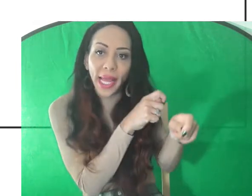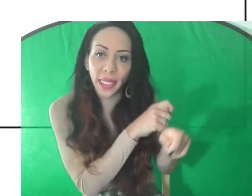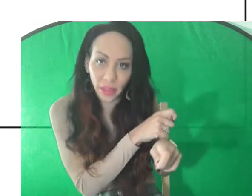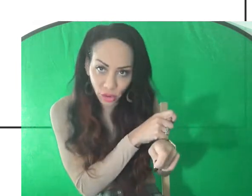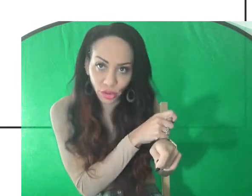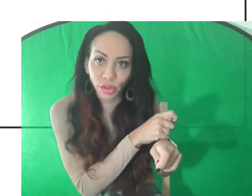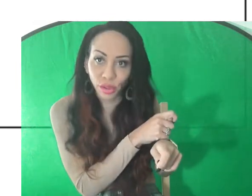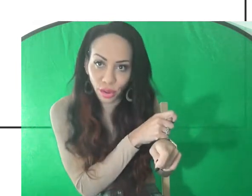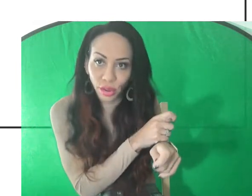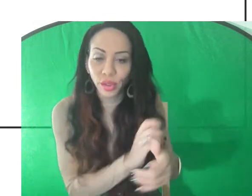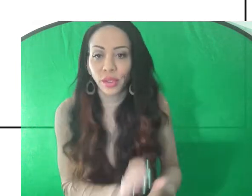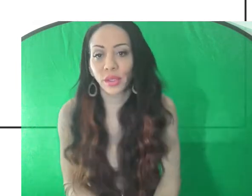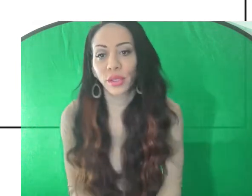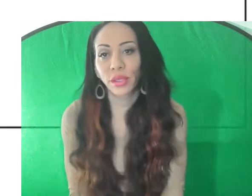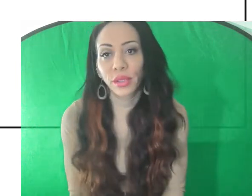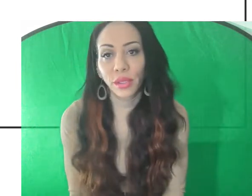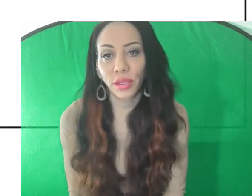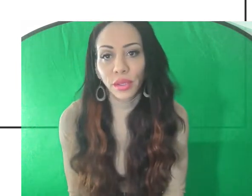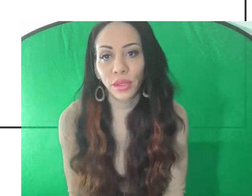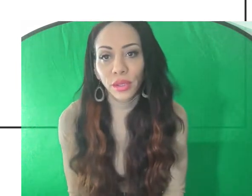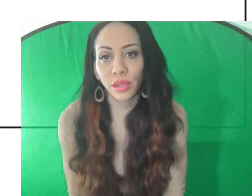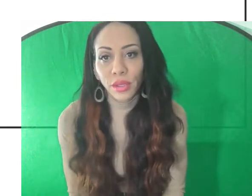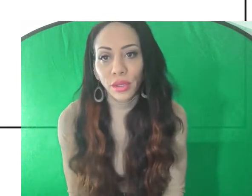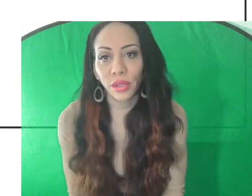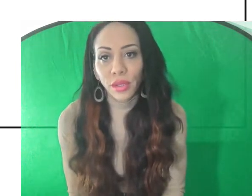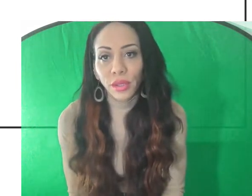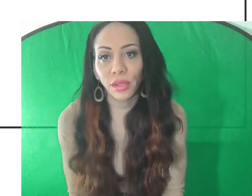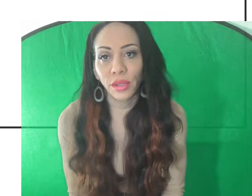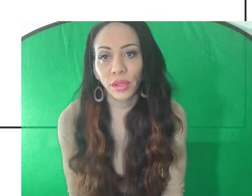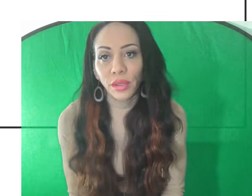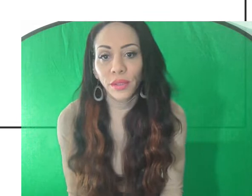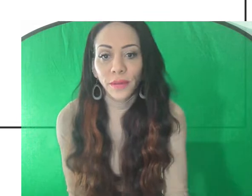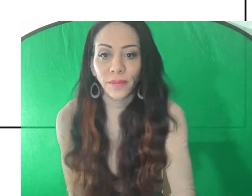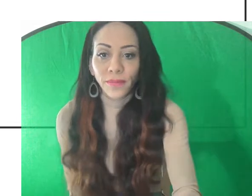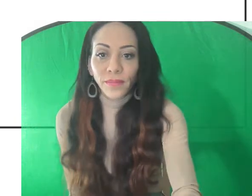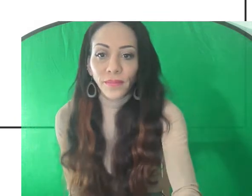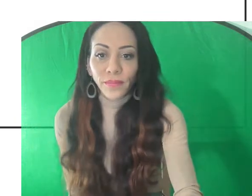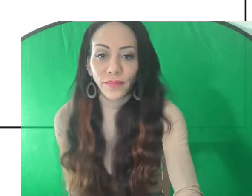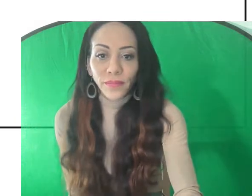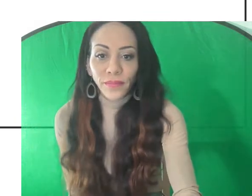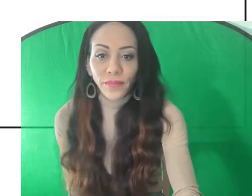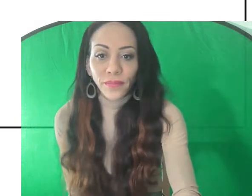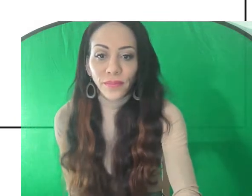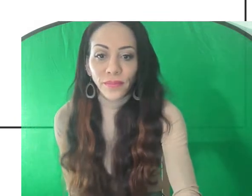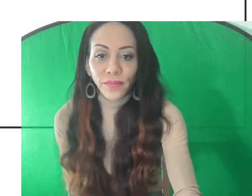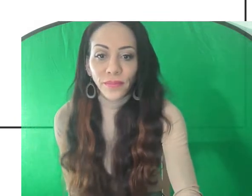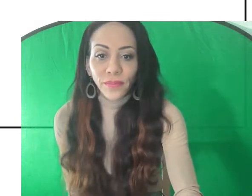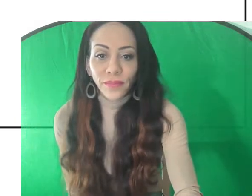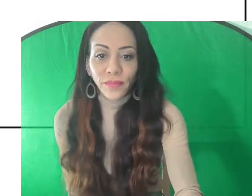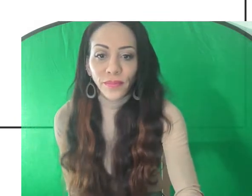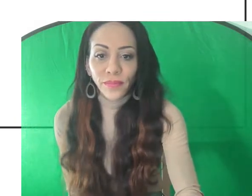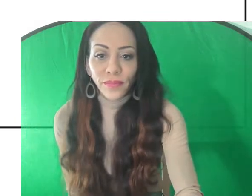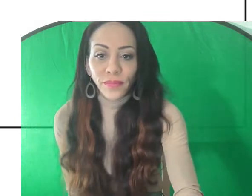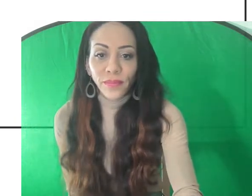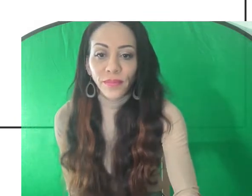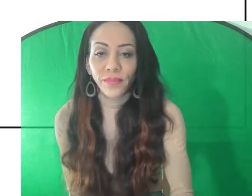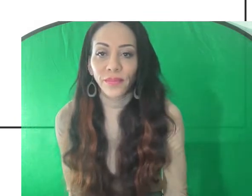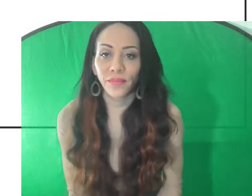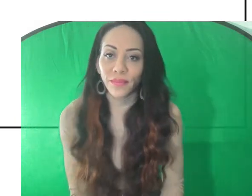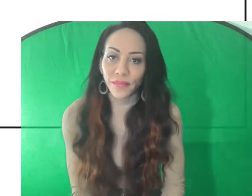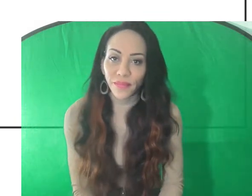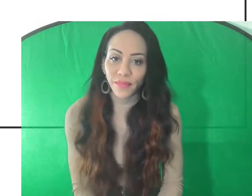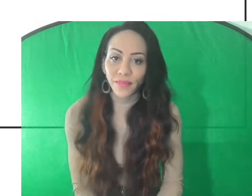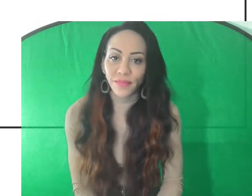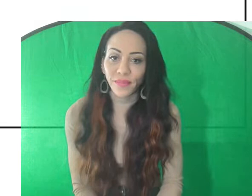Yes. Yeah. So this is what's happening a bit in education, looking at that, and we kind of wanted to understand a little bit of like what